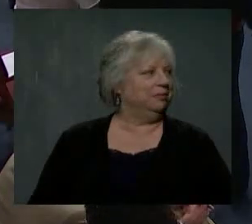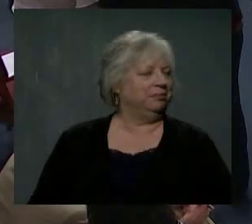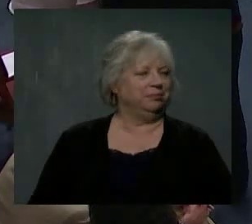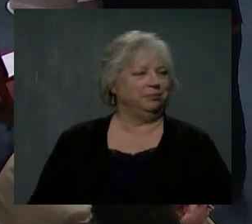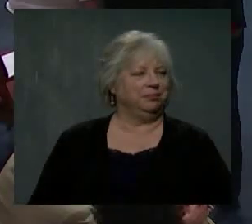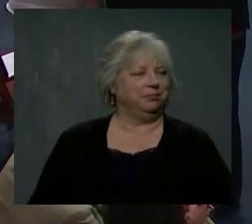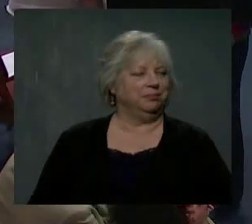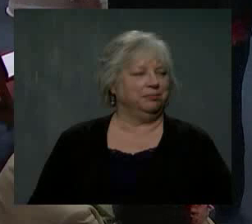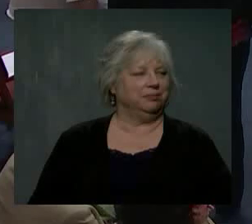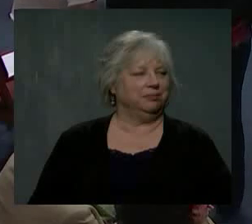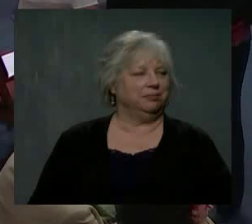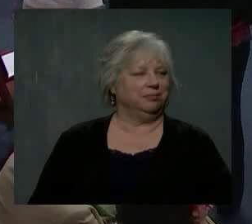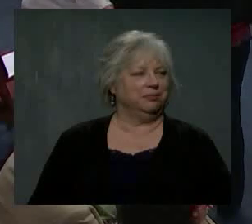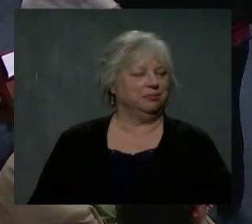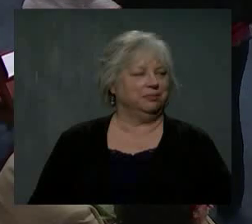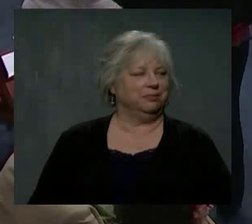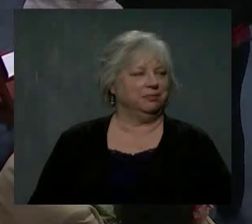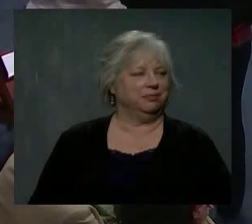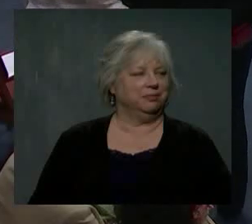Where's Bruce? There he is.